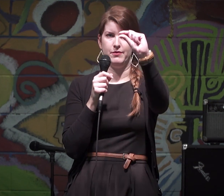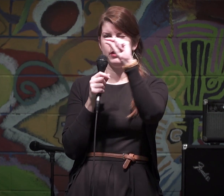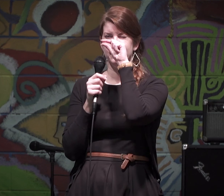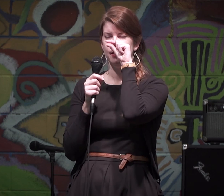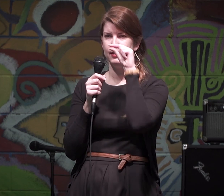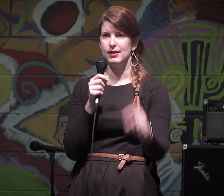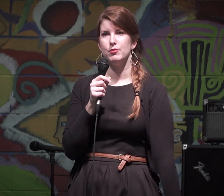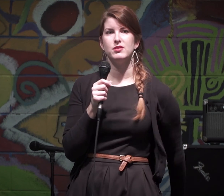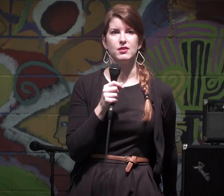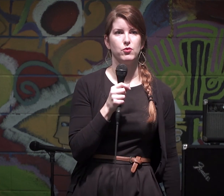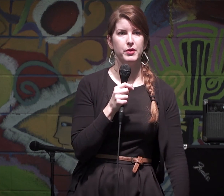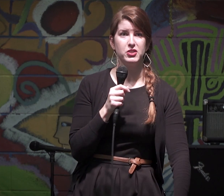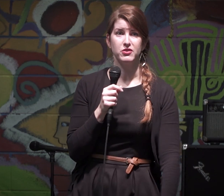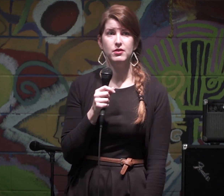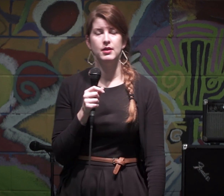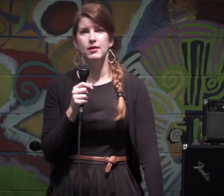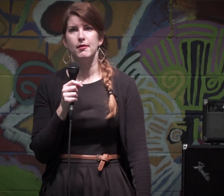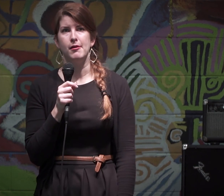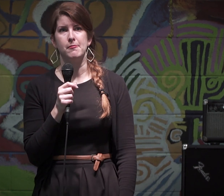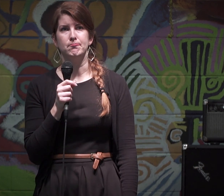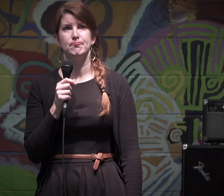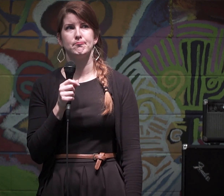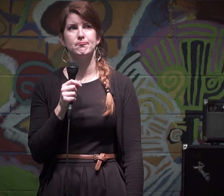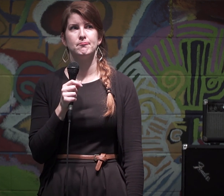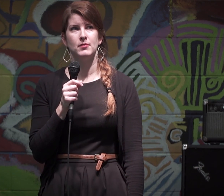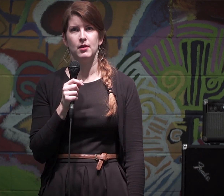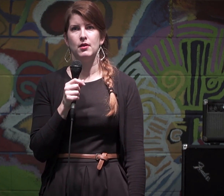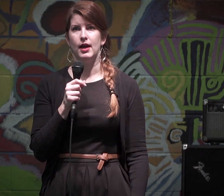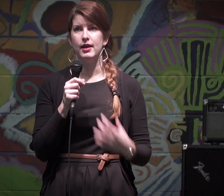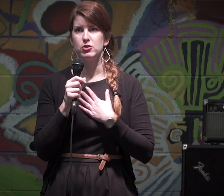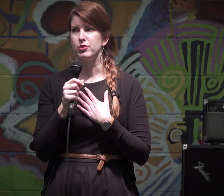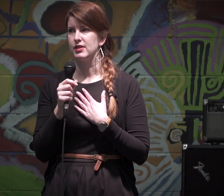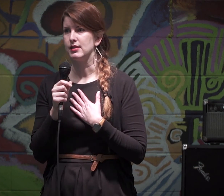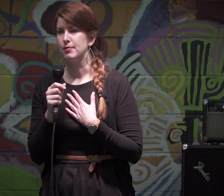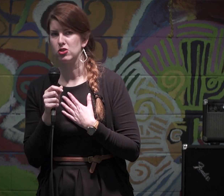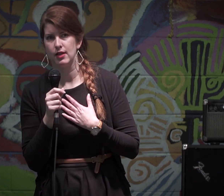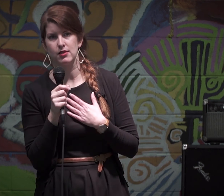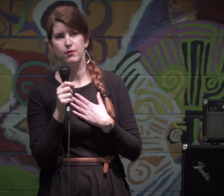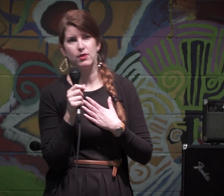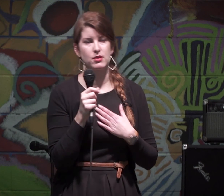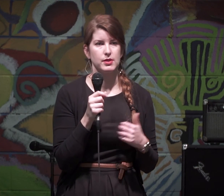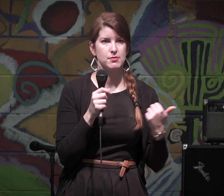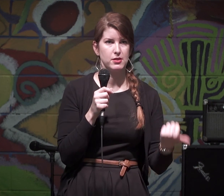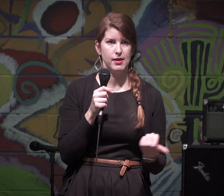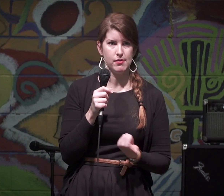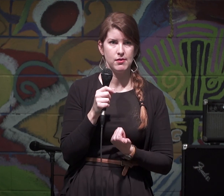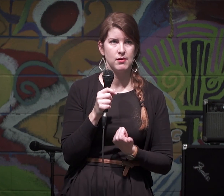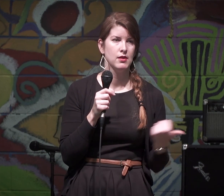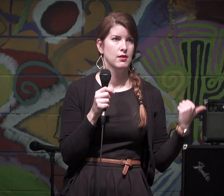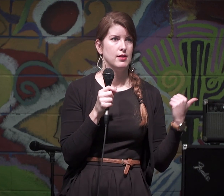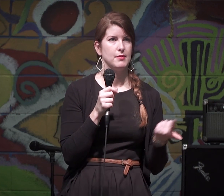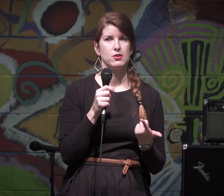that's a very teeny tiny % of what we do. I actually personally, I specialize in a few things. One is mental